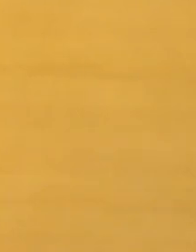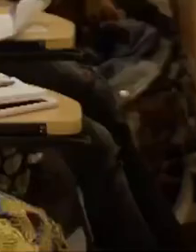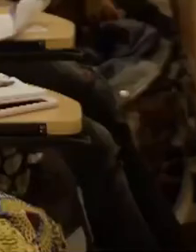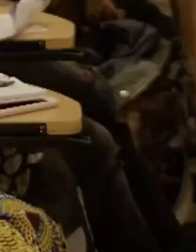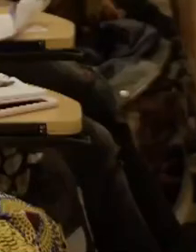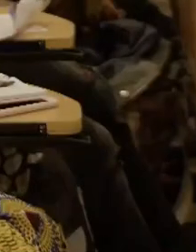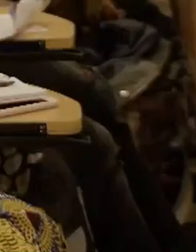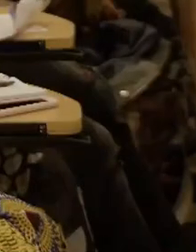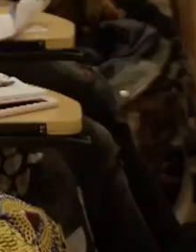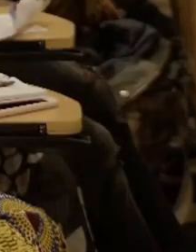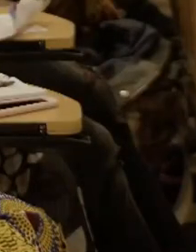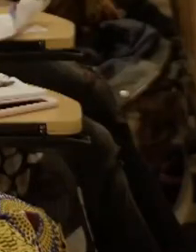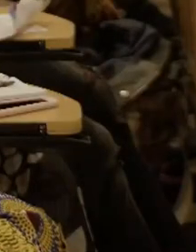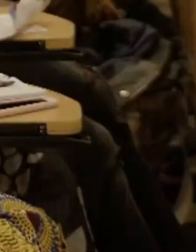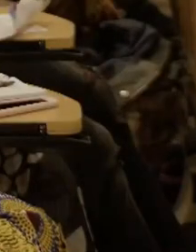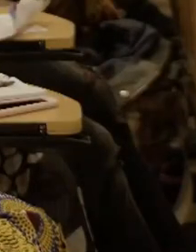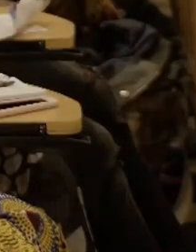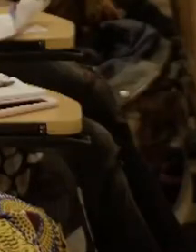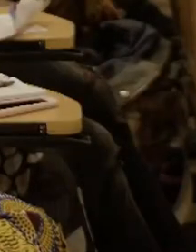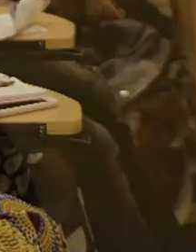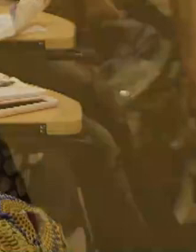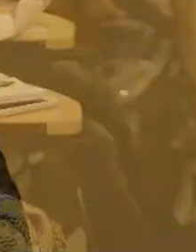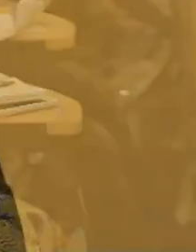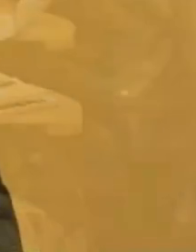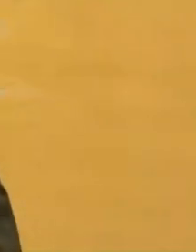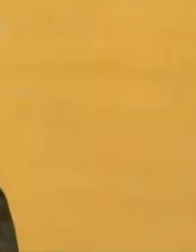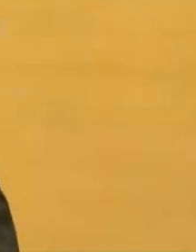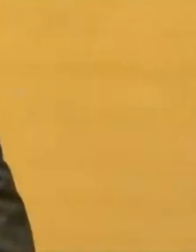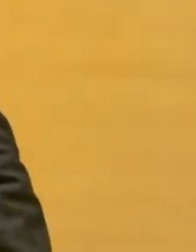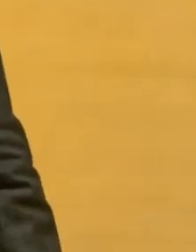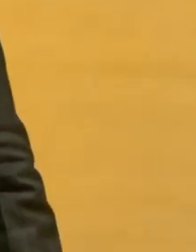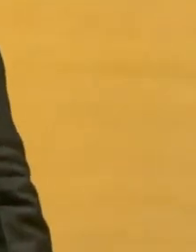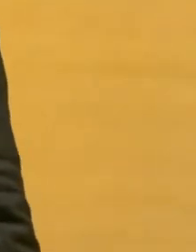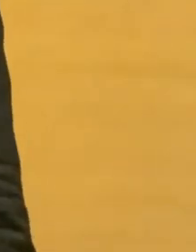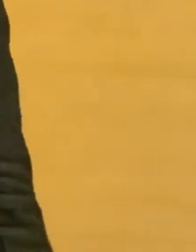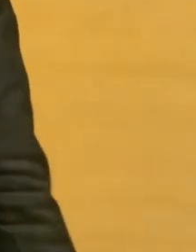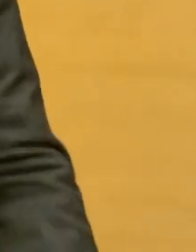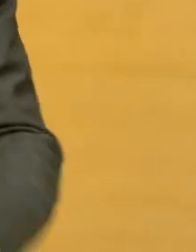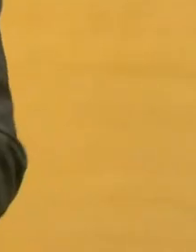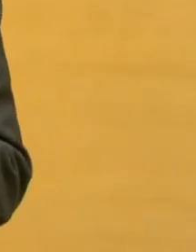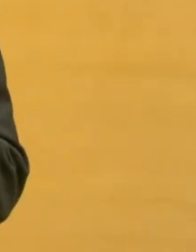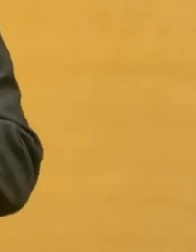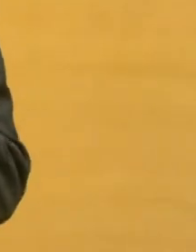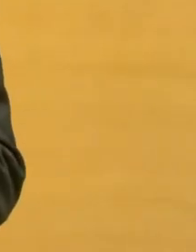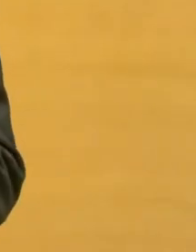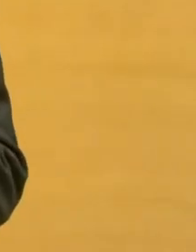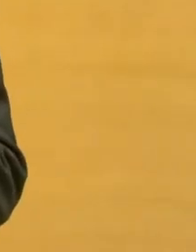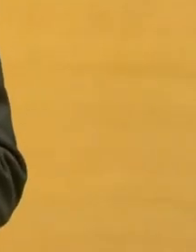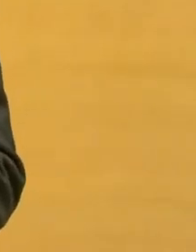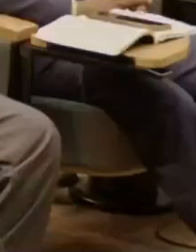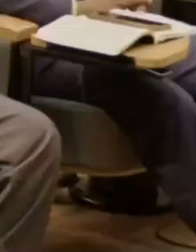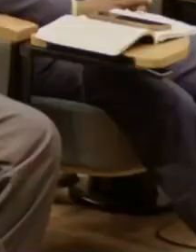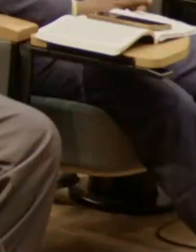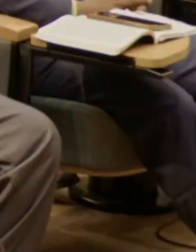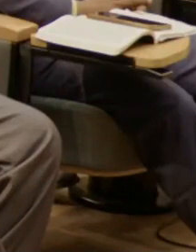following. And at the end there's a word there. It says, amen. Amen in